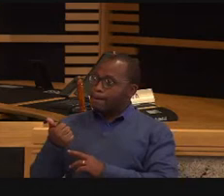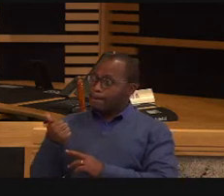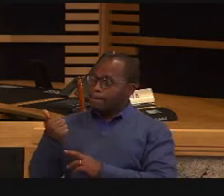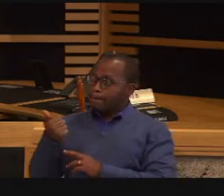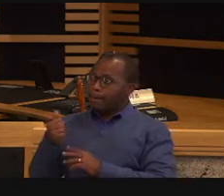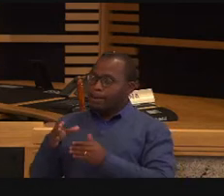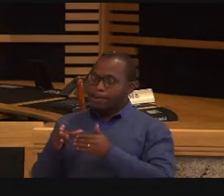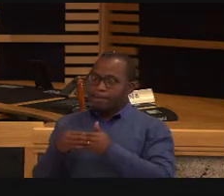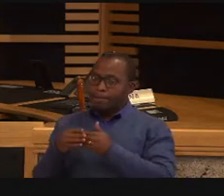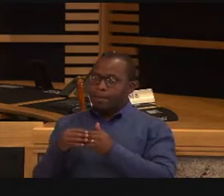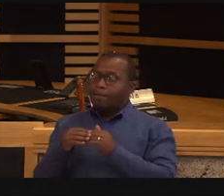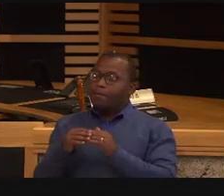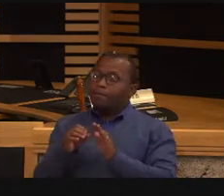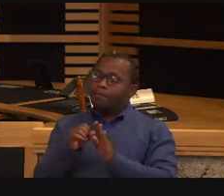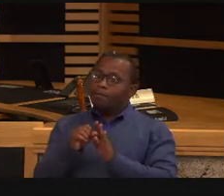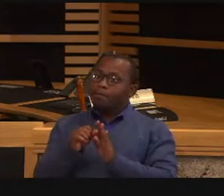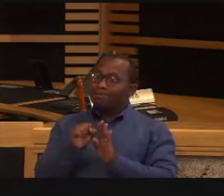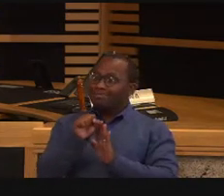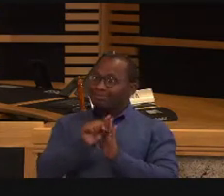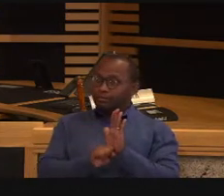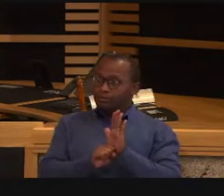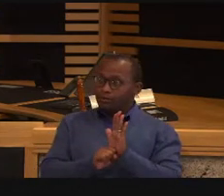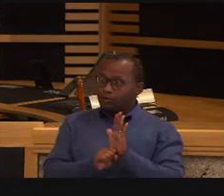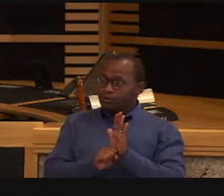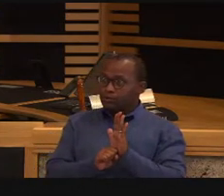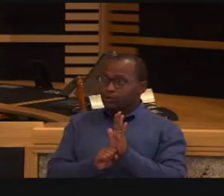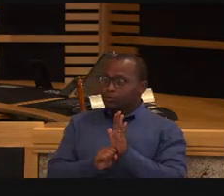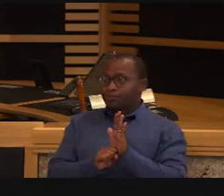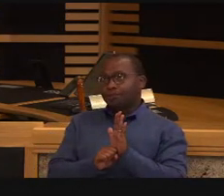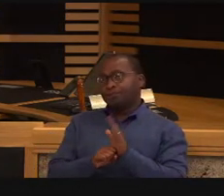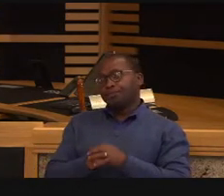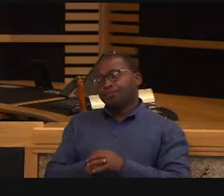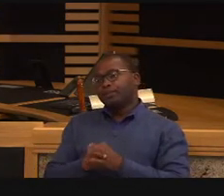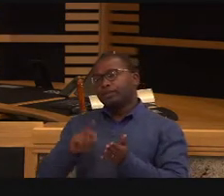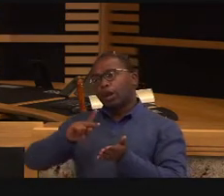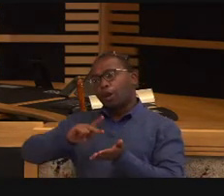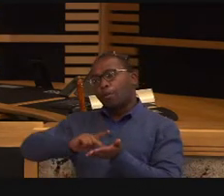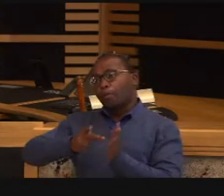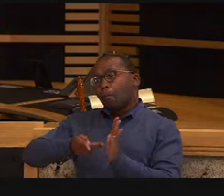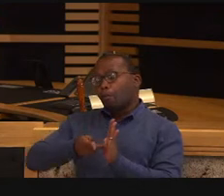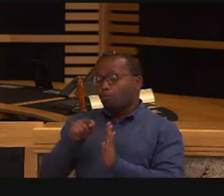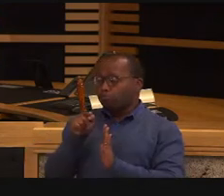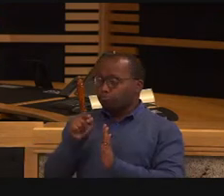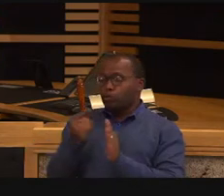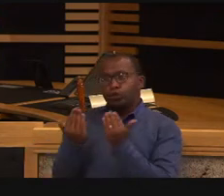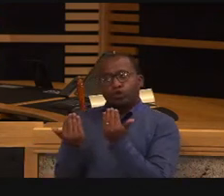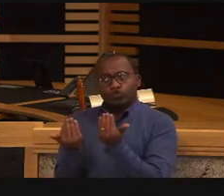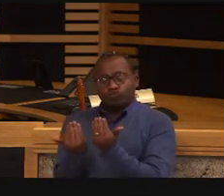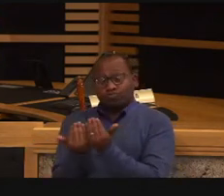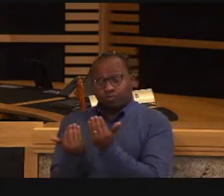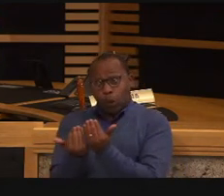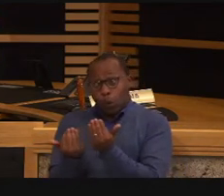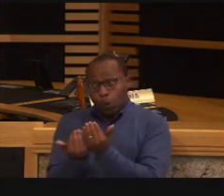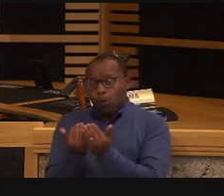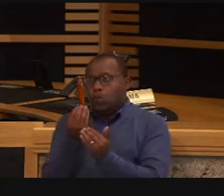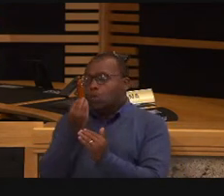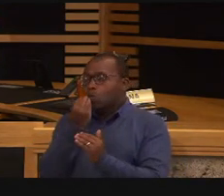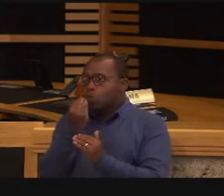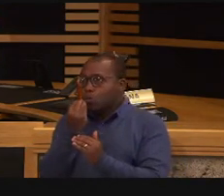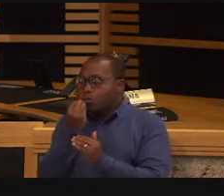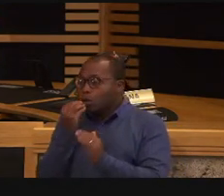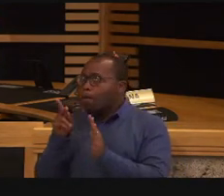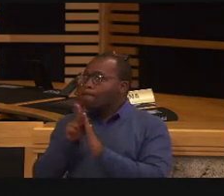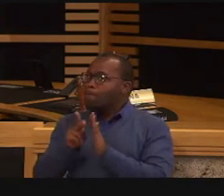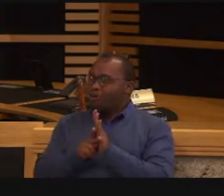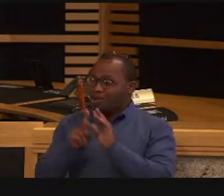Deputy Speaker, the purpose of the National Schools a nutrition program is to enhance the learning capacity and